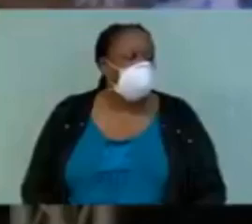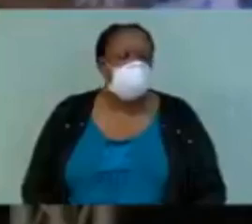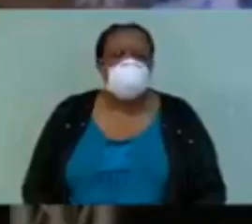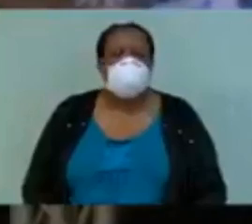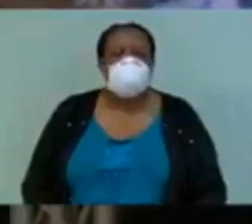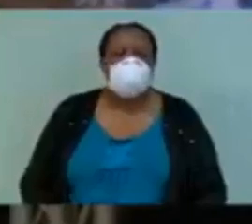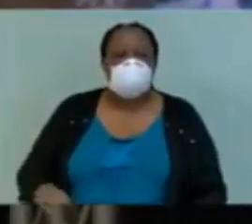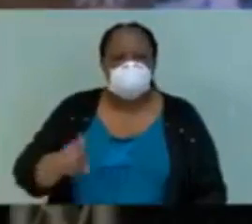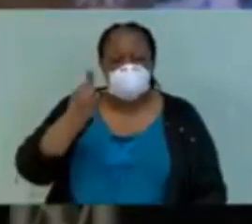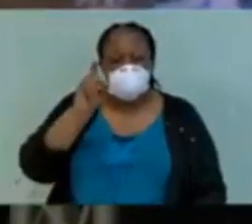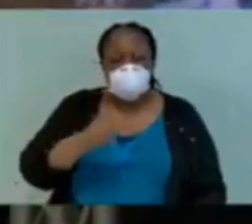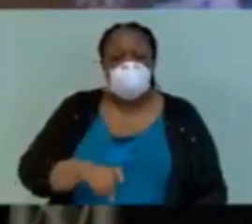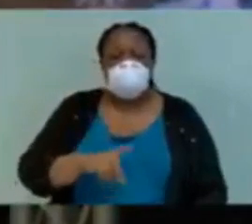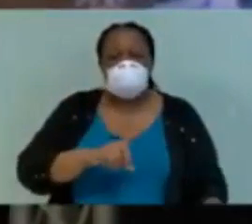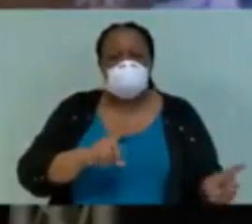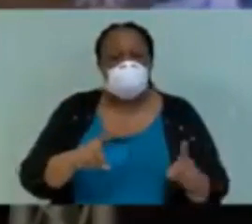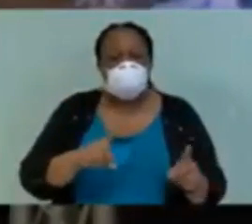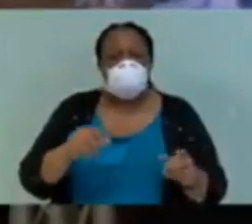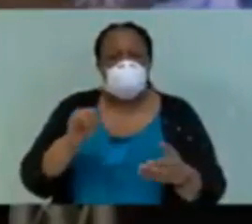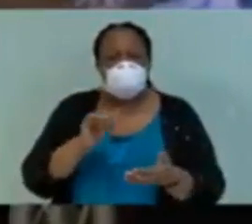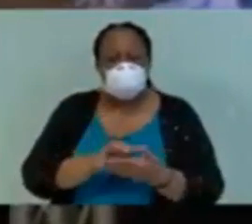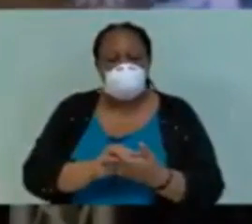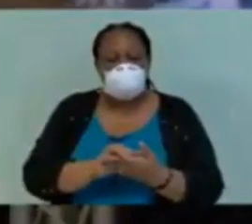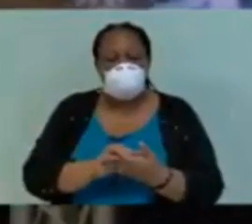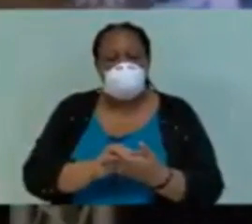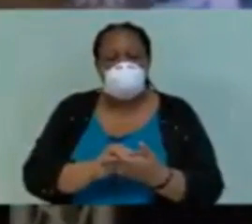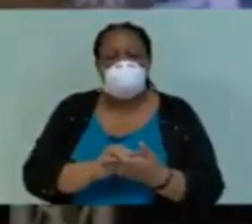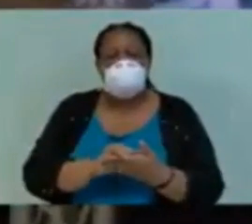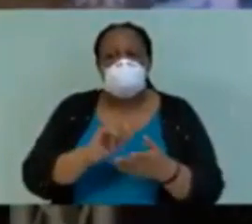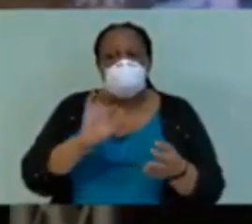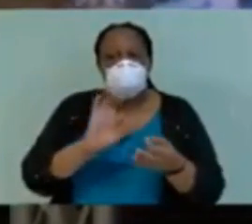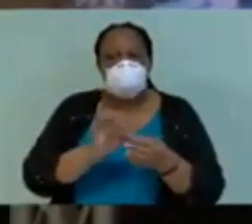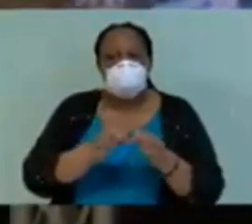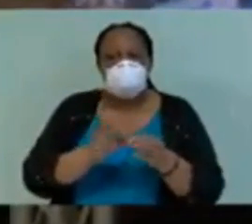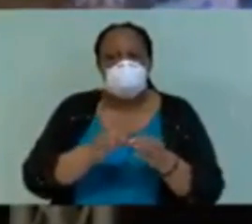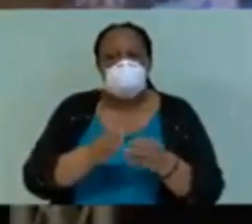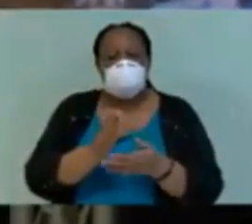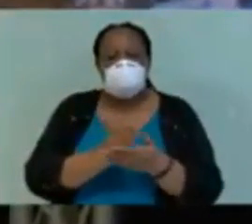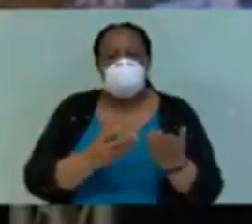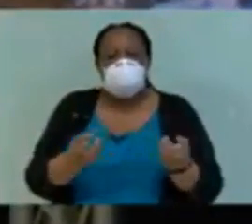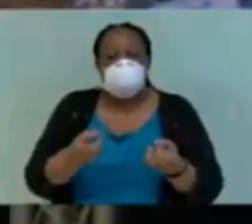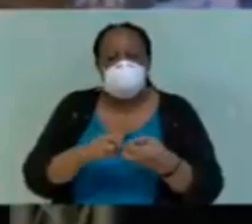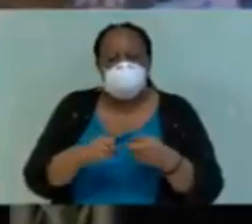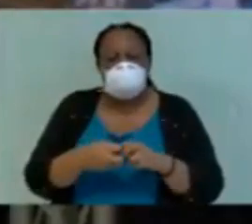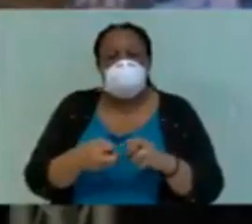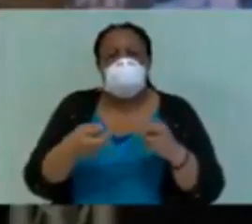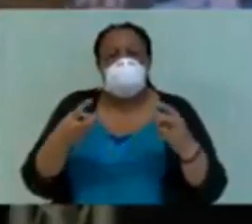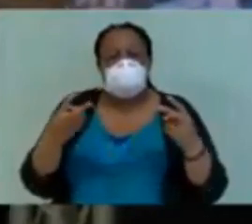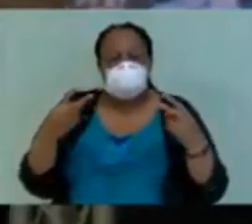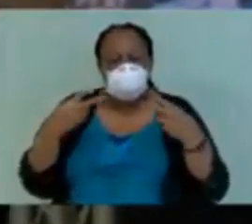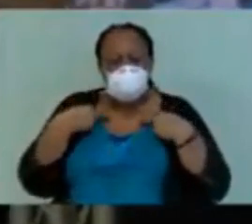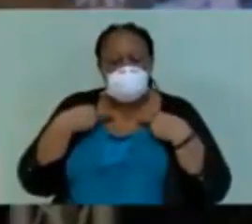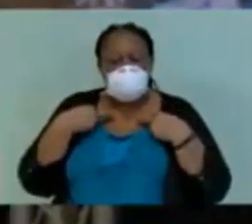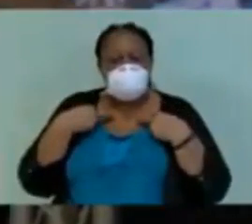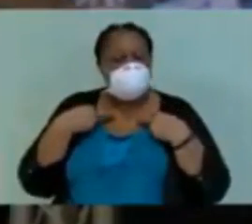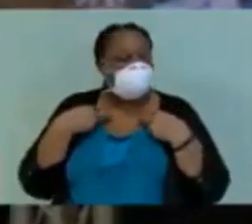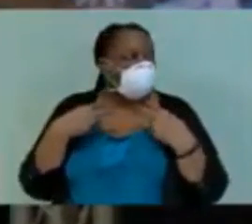that the Western Union office is closed until further notice.